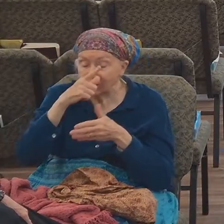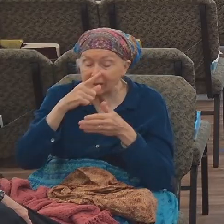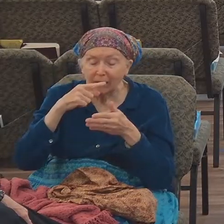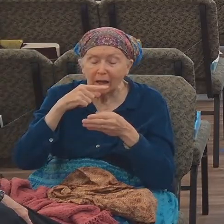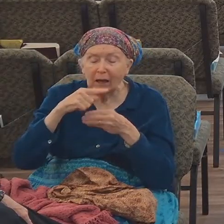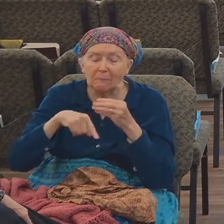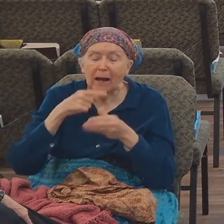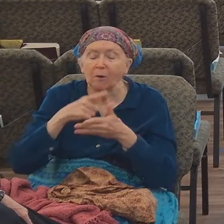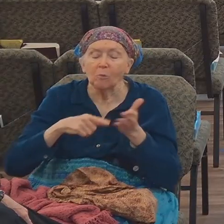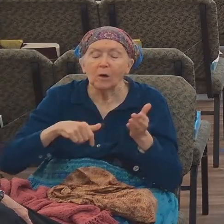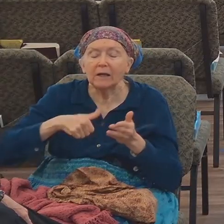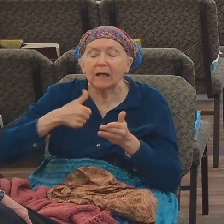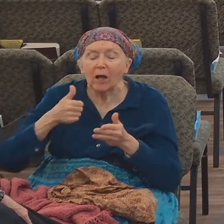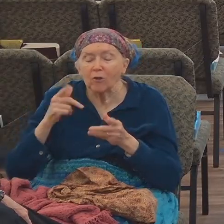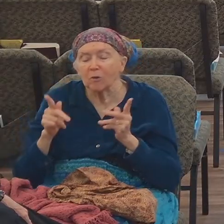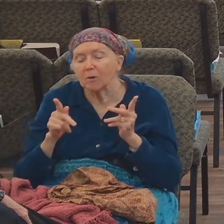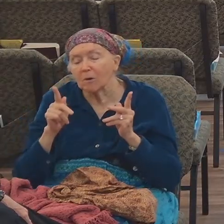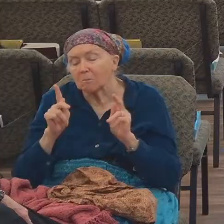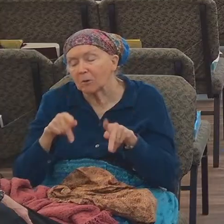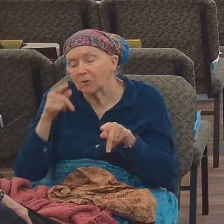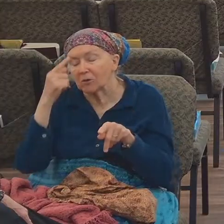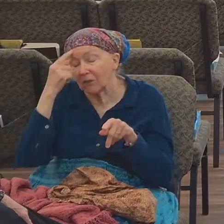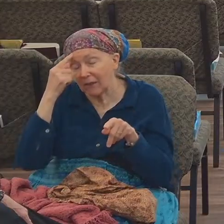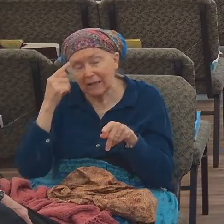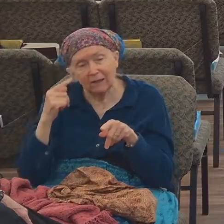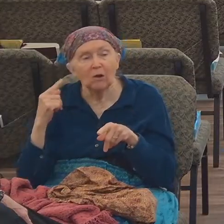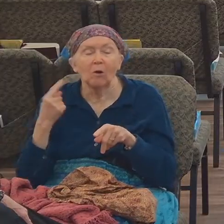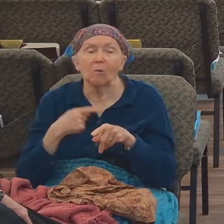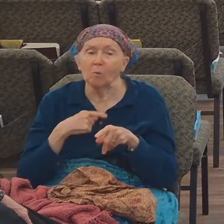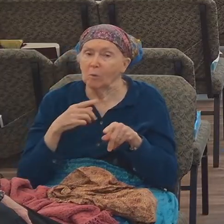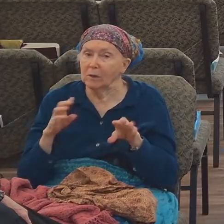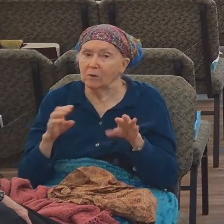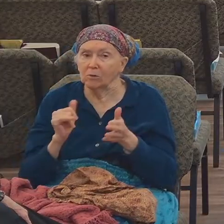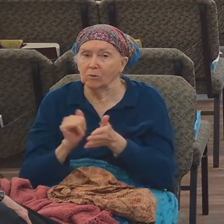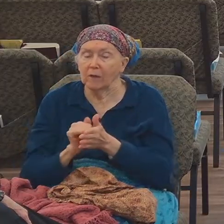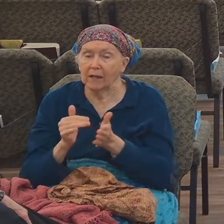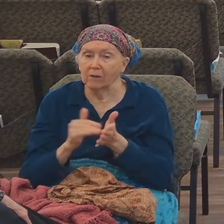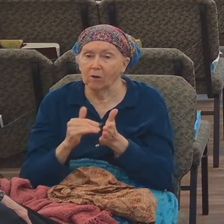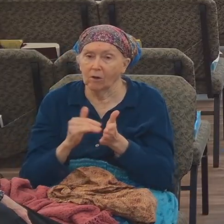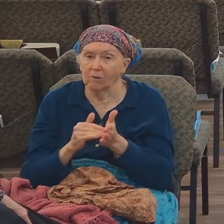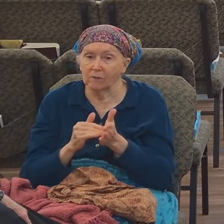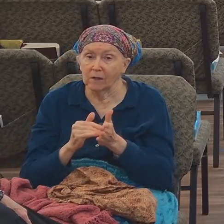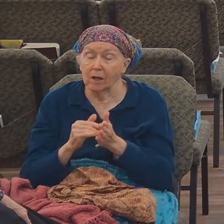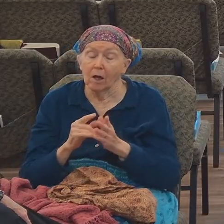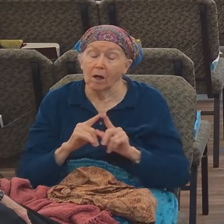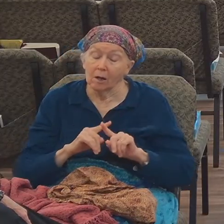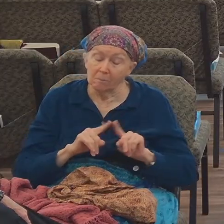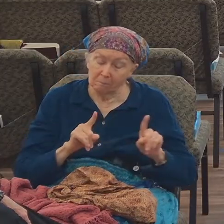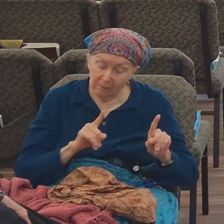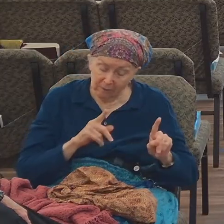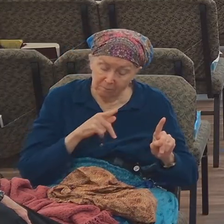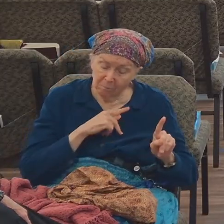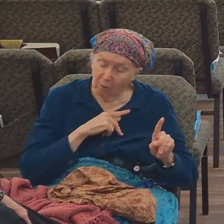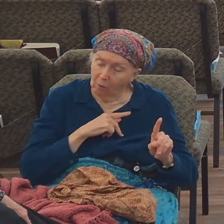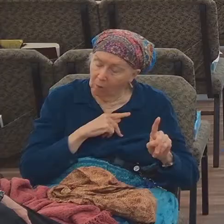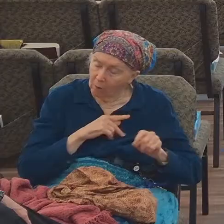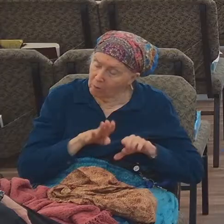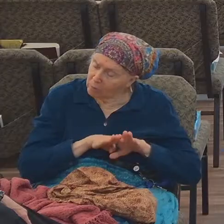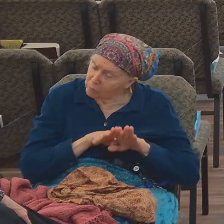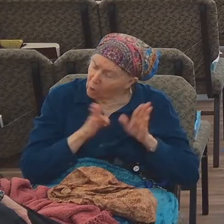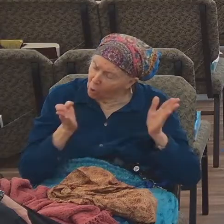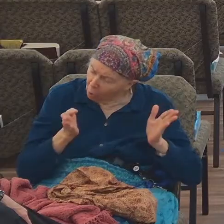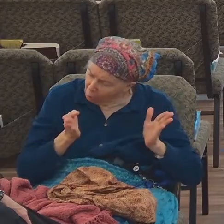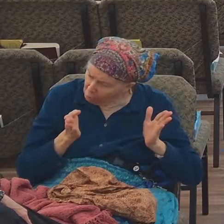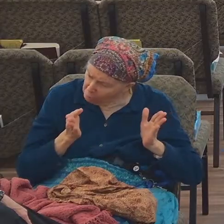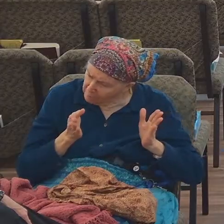often, okay? And we don't articulate what needs to be stated, but Paul does that. He's openly articulating his affection for them.